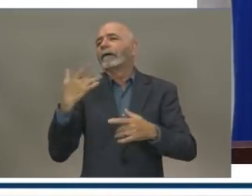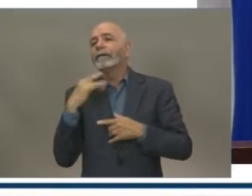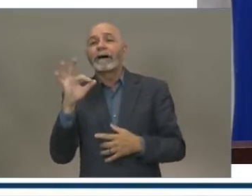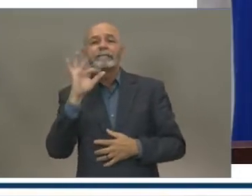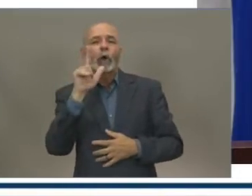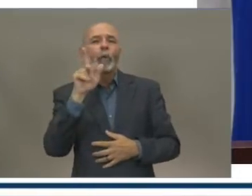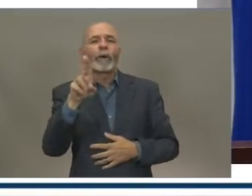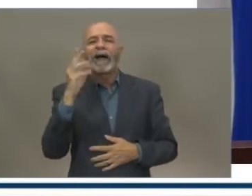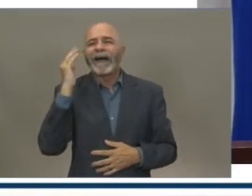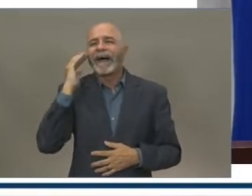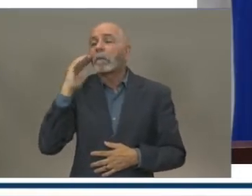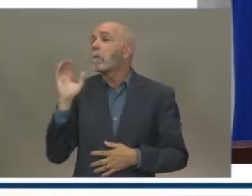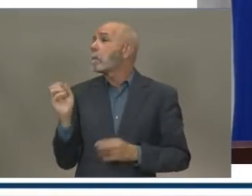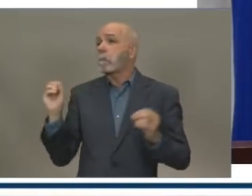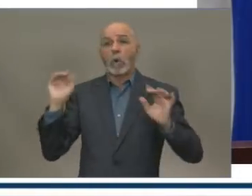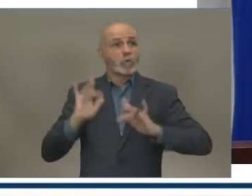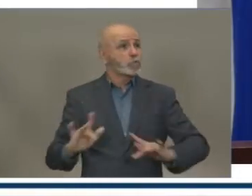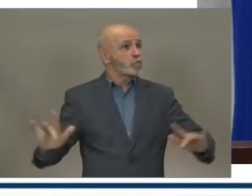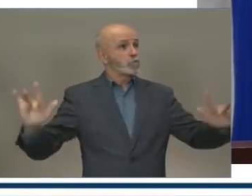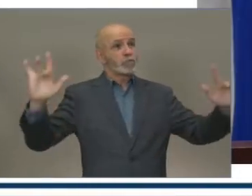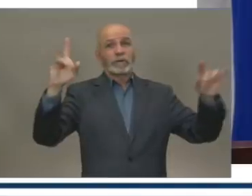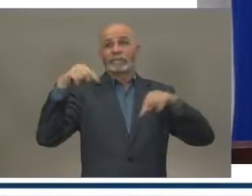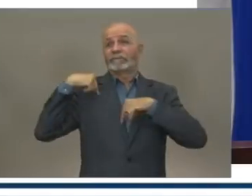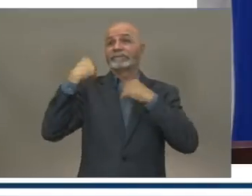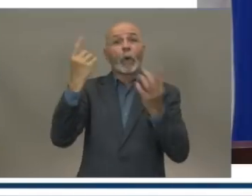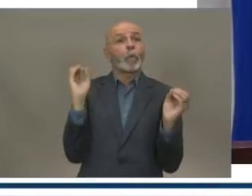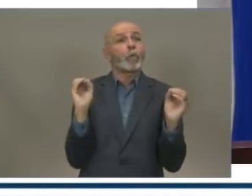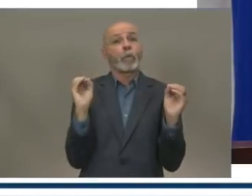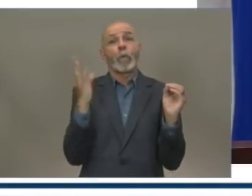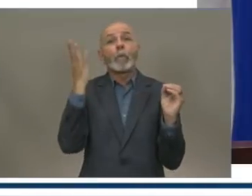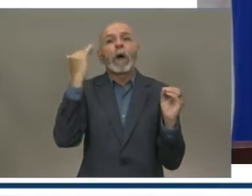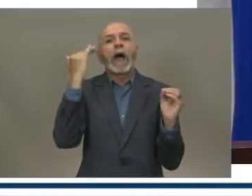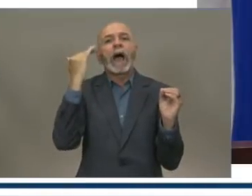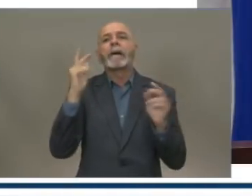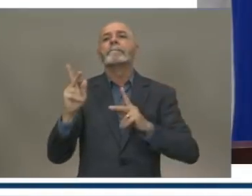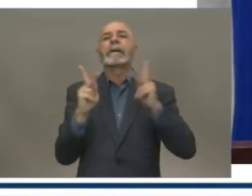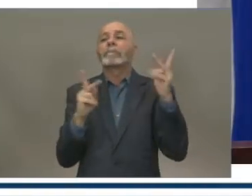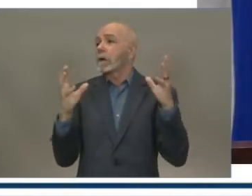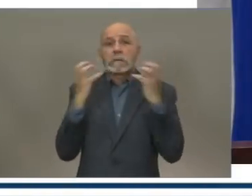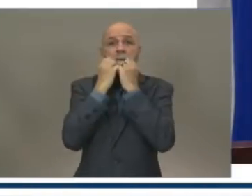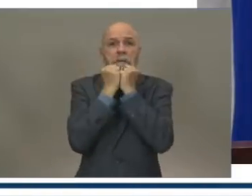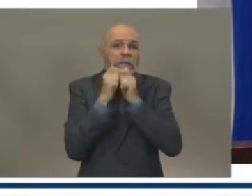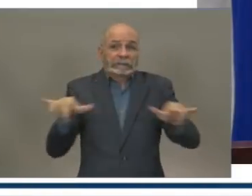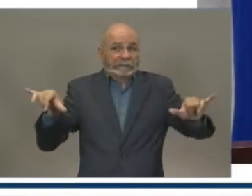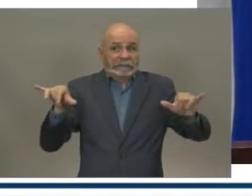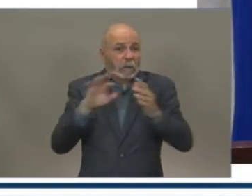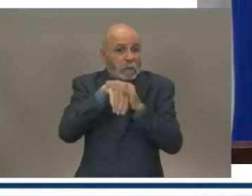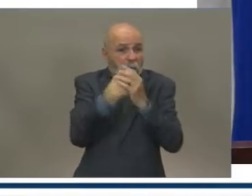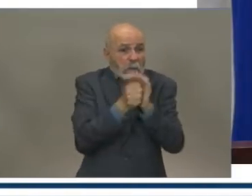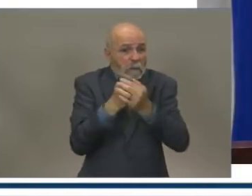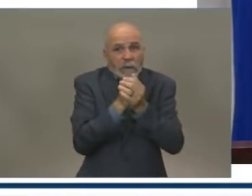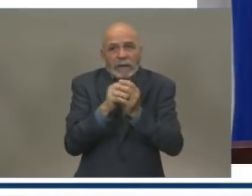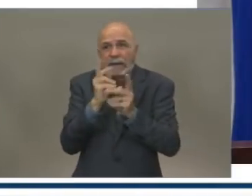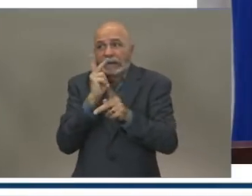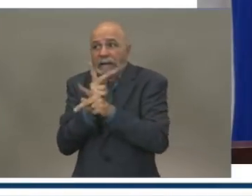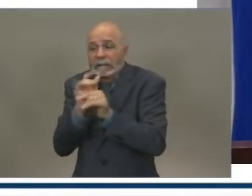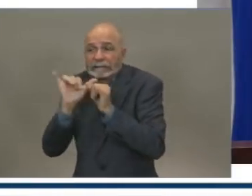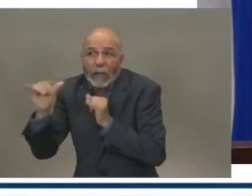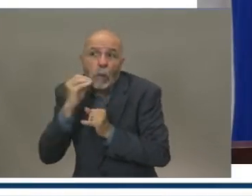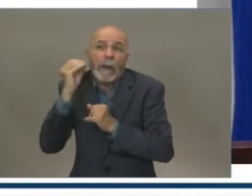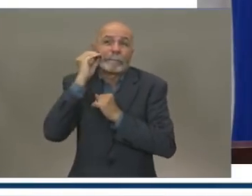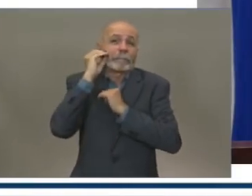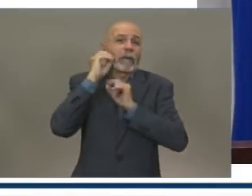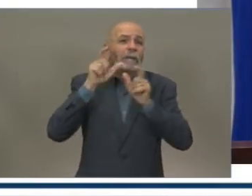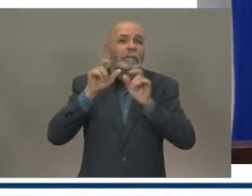confirmed cases, and that's likely because of the preventive measures we had in place to keep COVID controlled in our communities. So